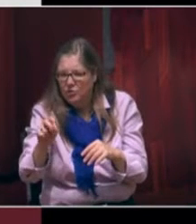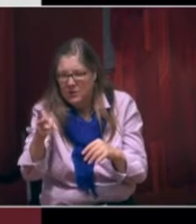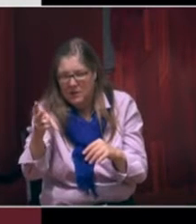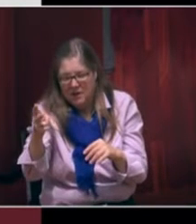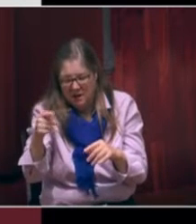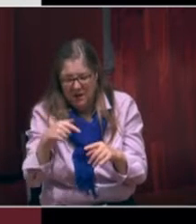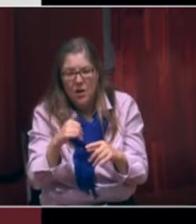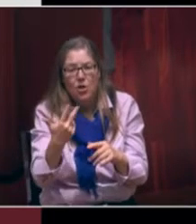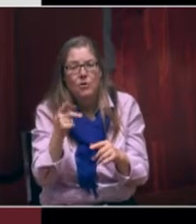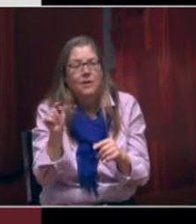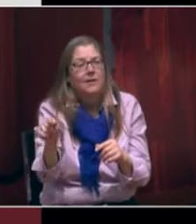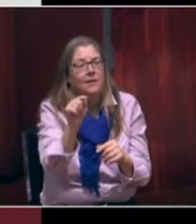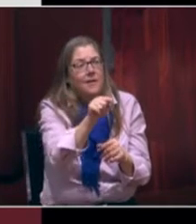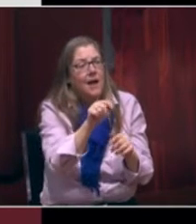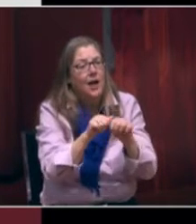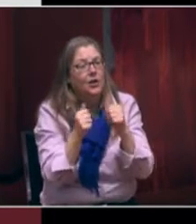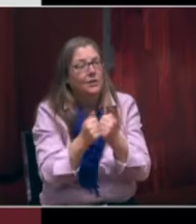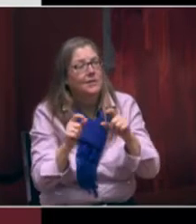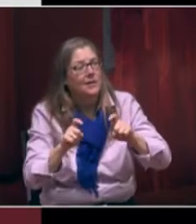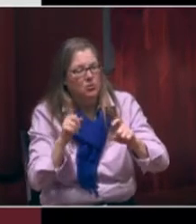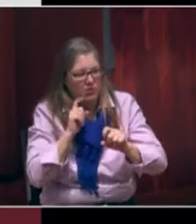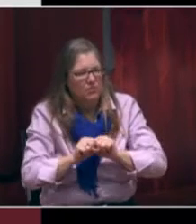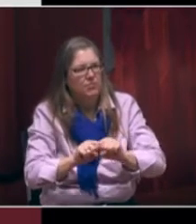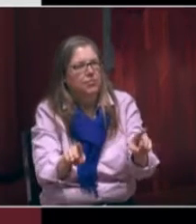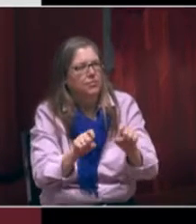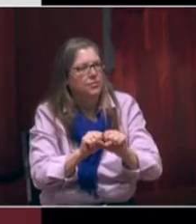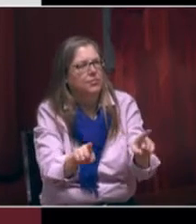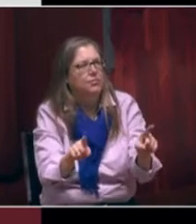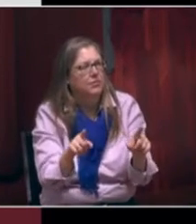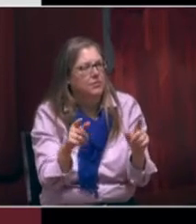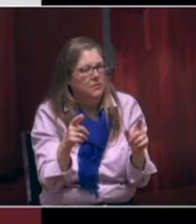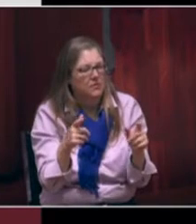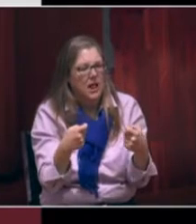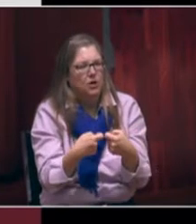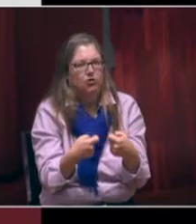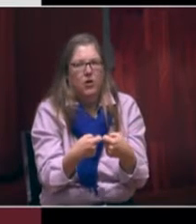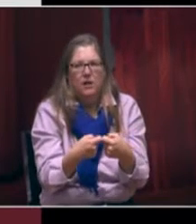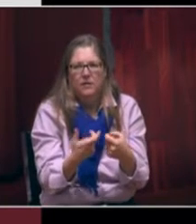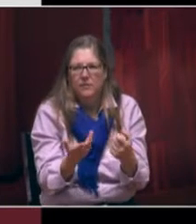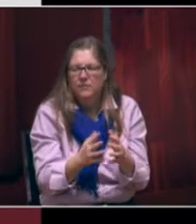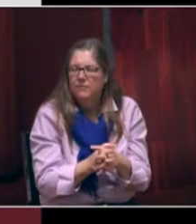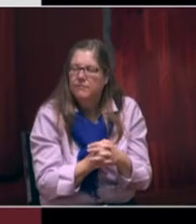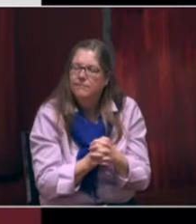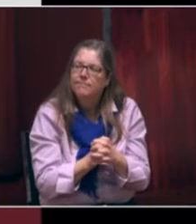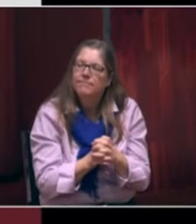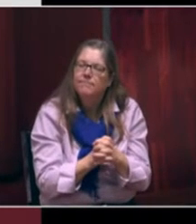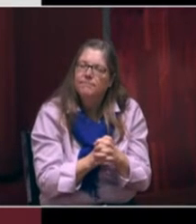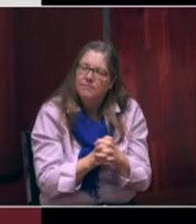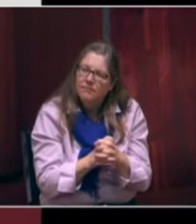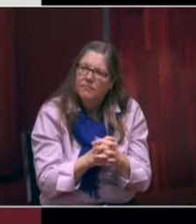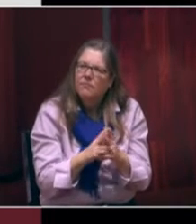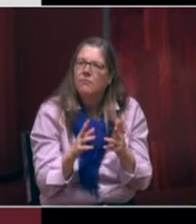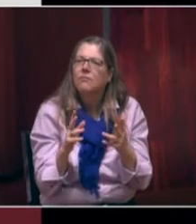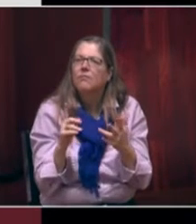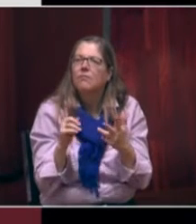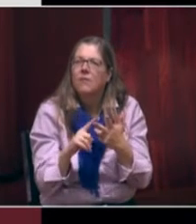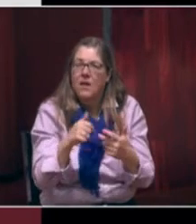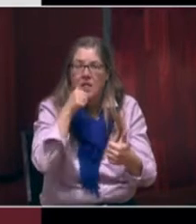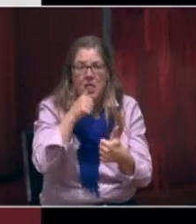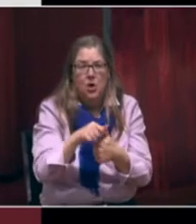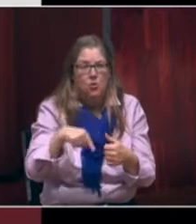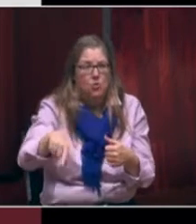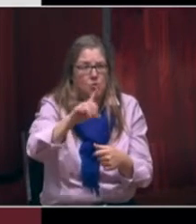agencies will actually be receiving their notices electronically. The letter that you all are going to